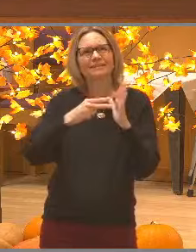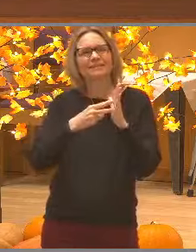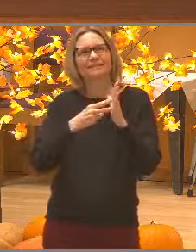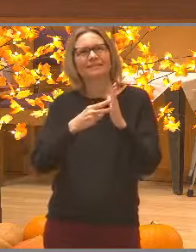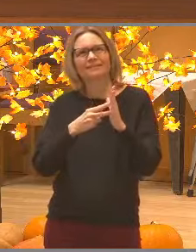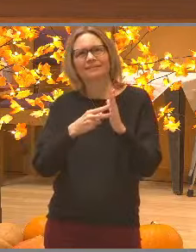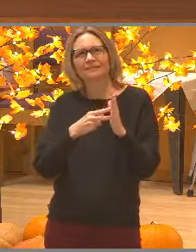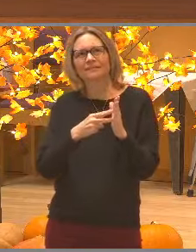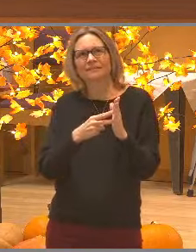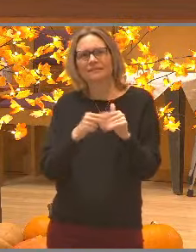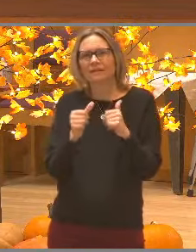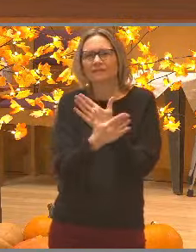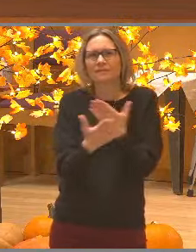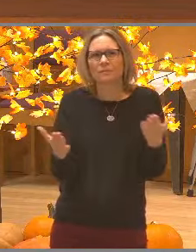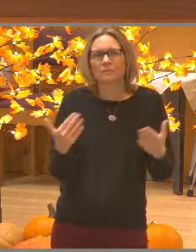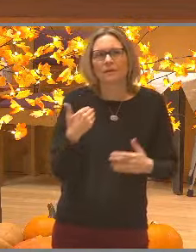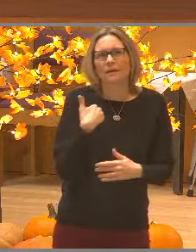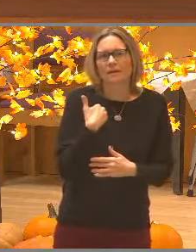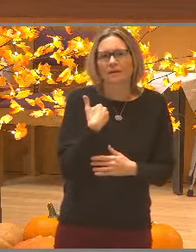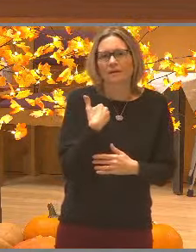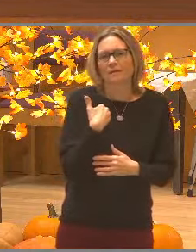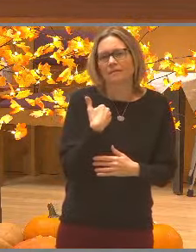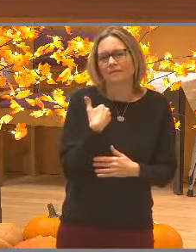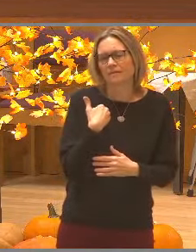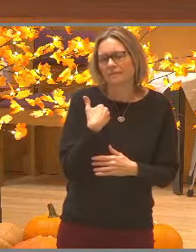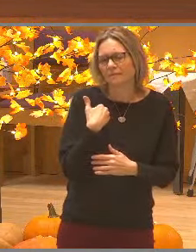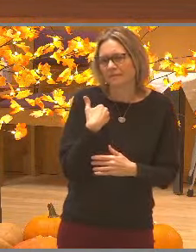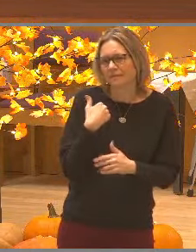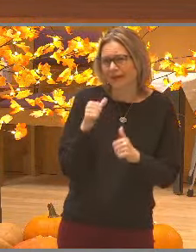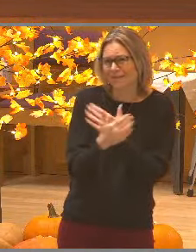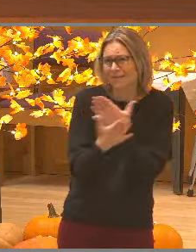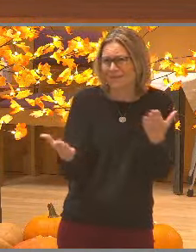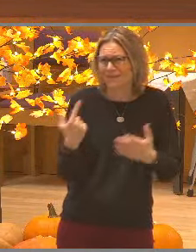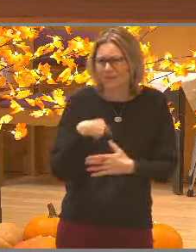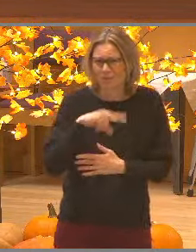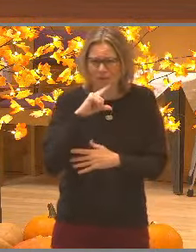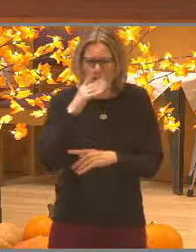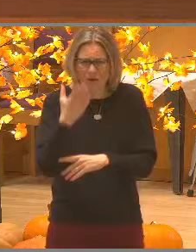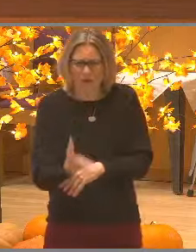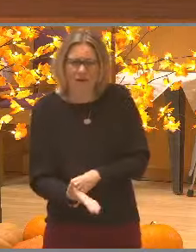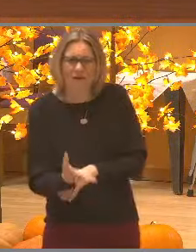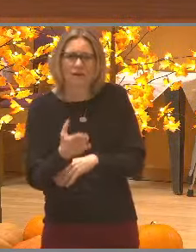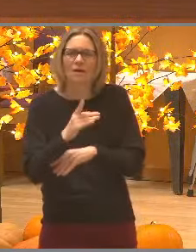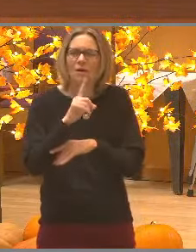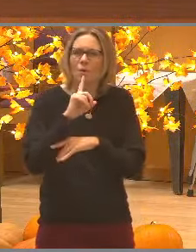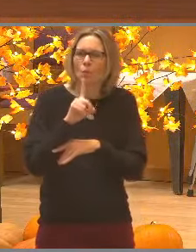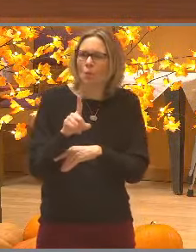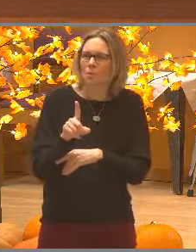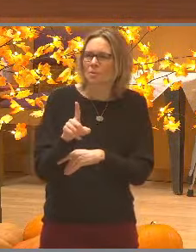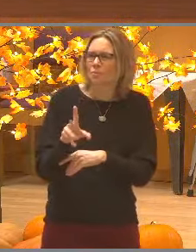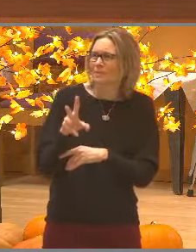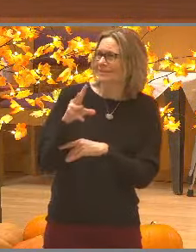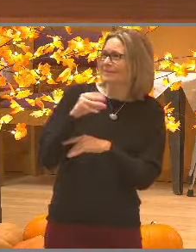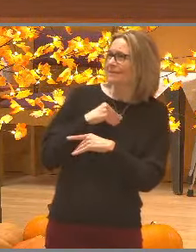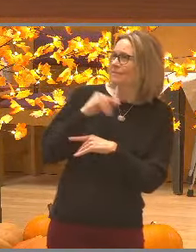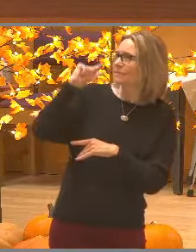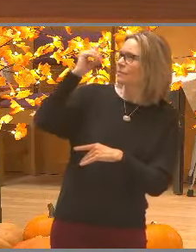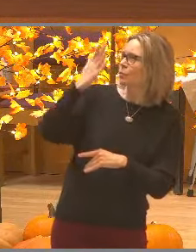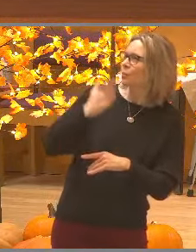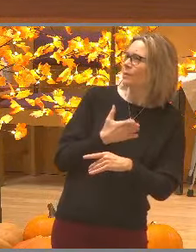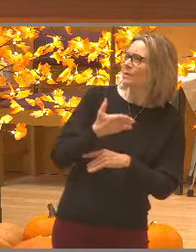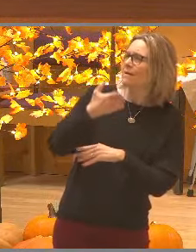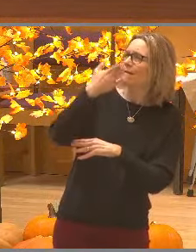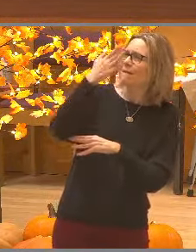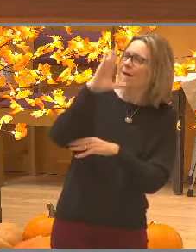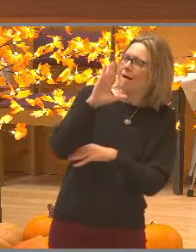that everything that we have and everything that we are, we receive it by the grace of God